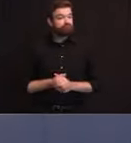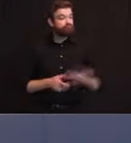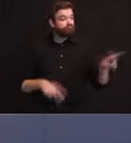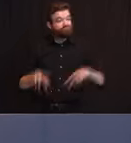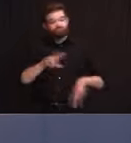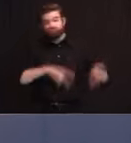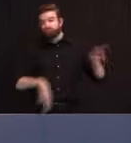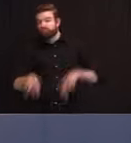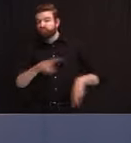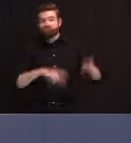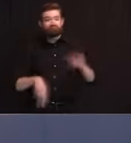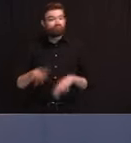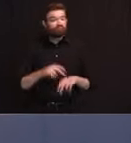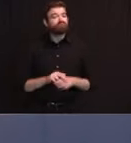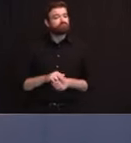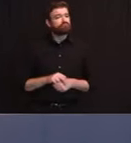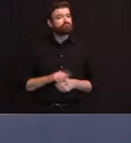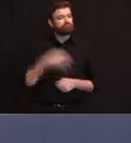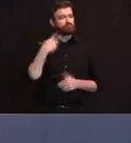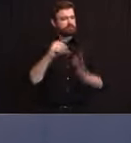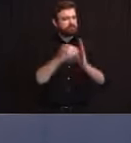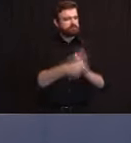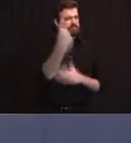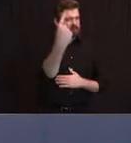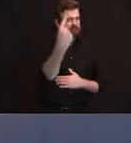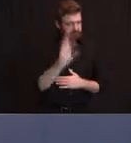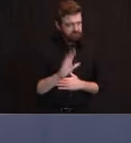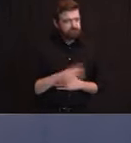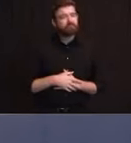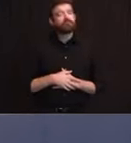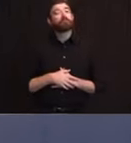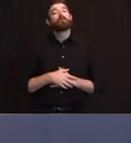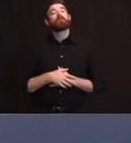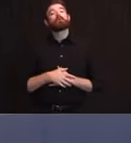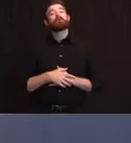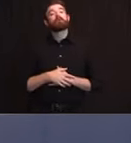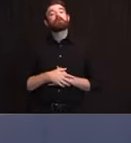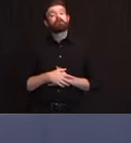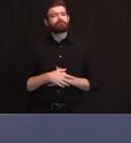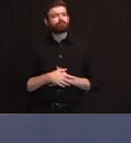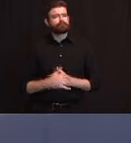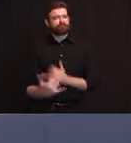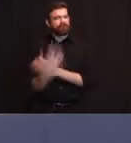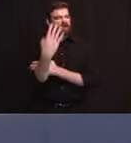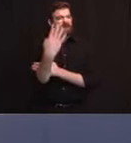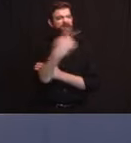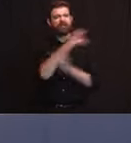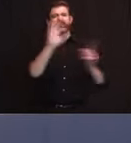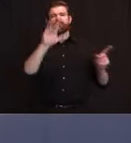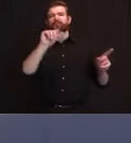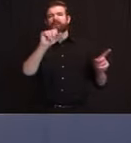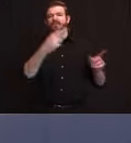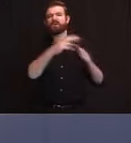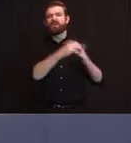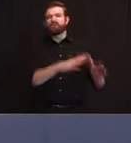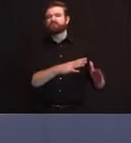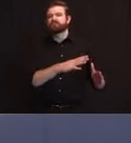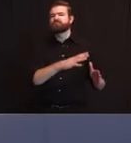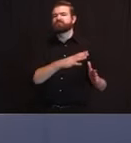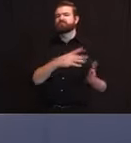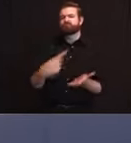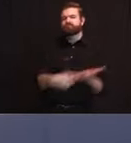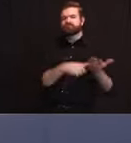I'll echo, Governor, is on that faith-based call this morning, the fact that St. Matthew's AME Church in Orange is